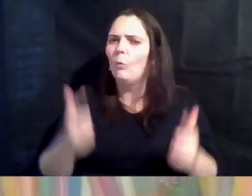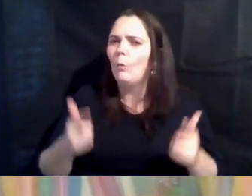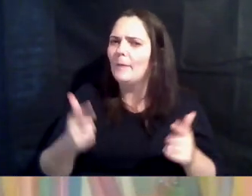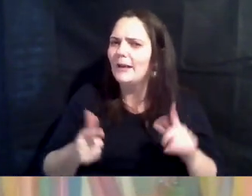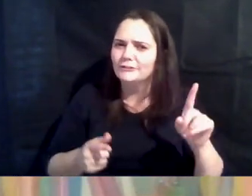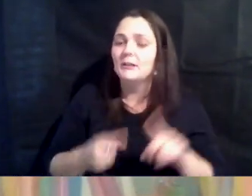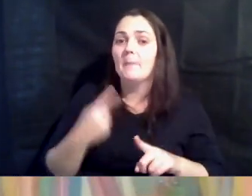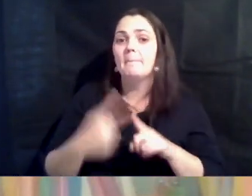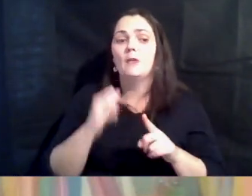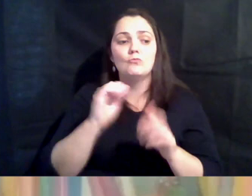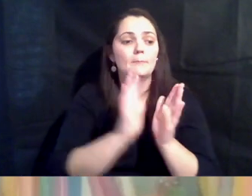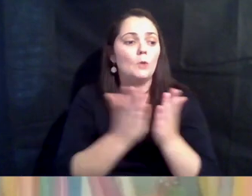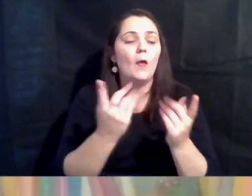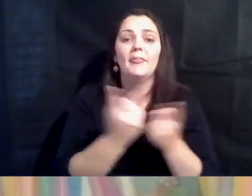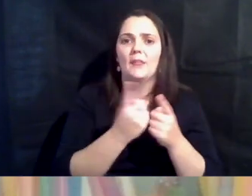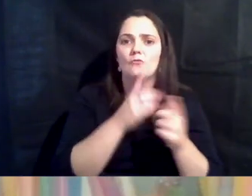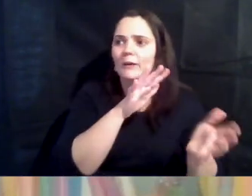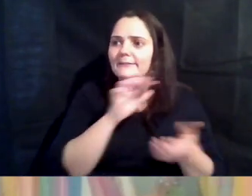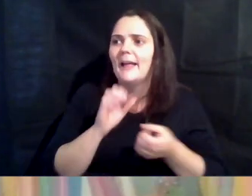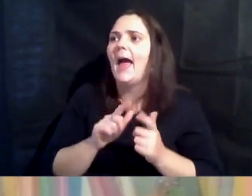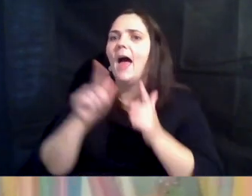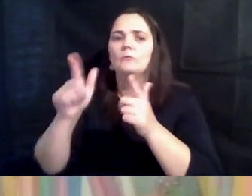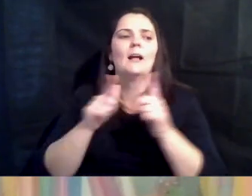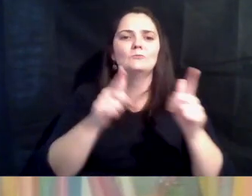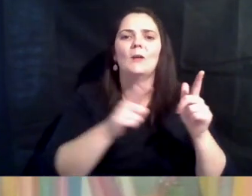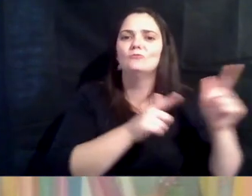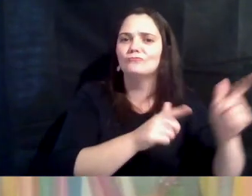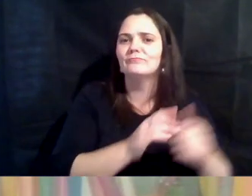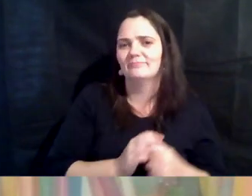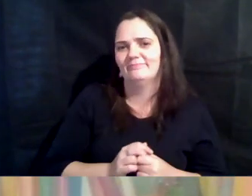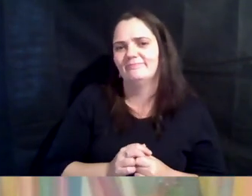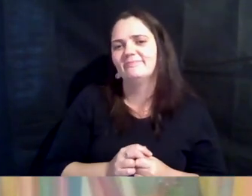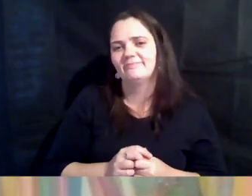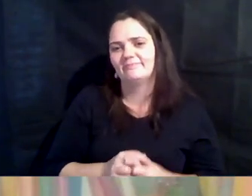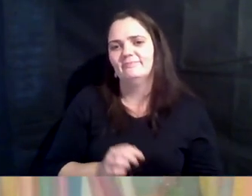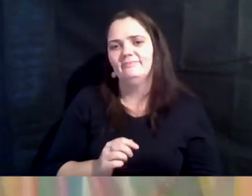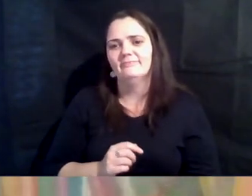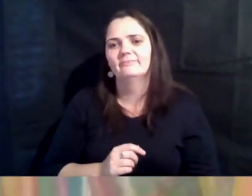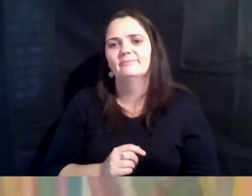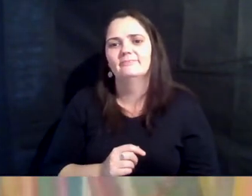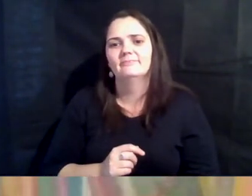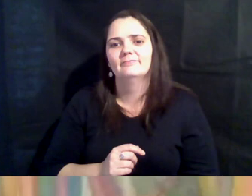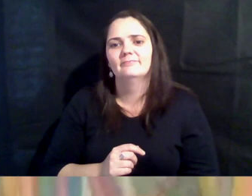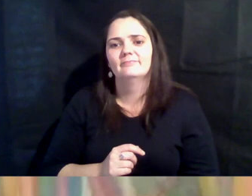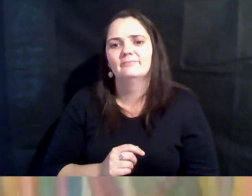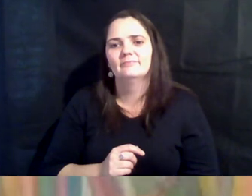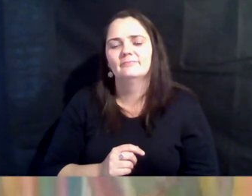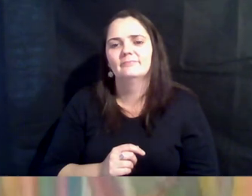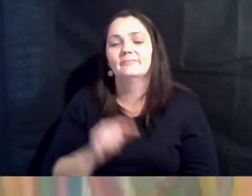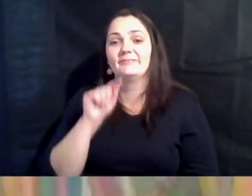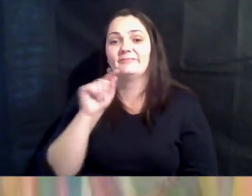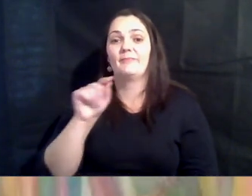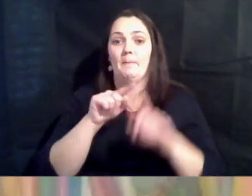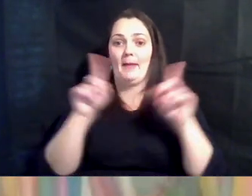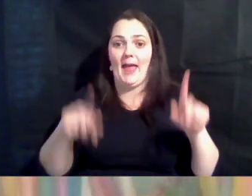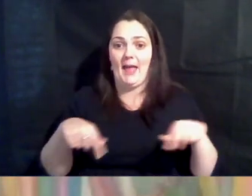on the road and try and find inspo in yourself for sure. So, okay, so I've got that page. I think I'm going to